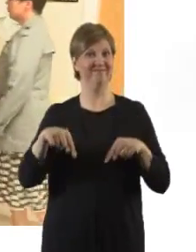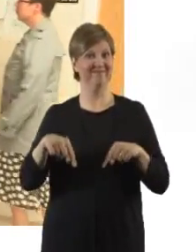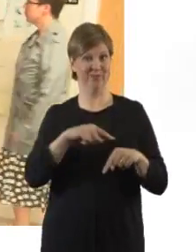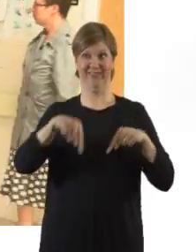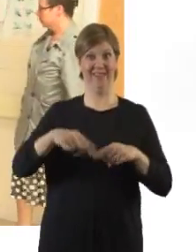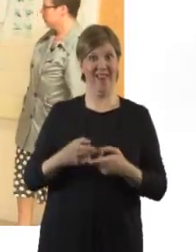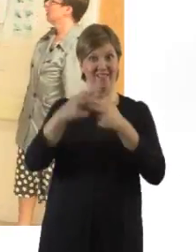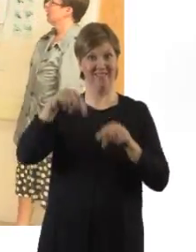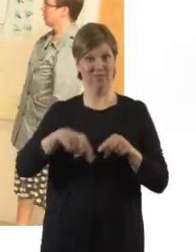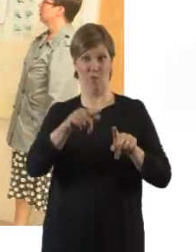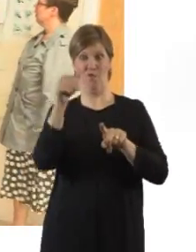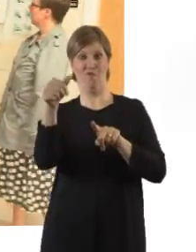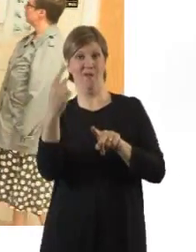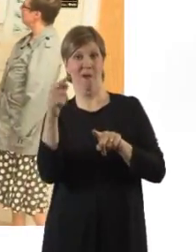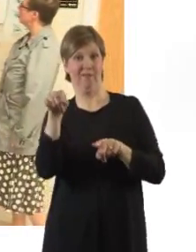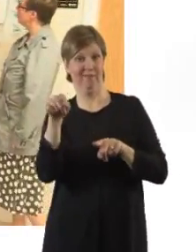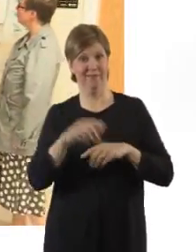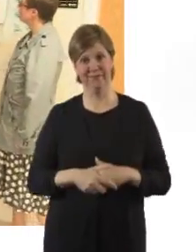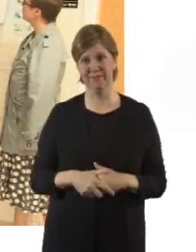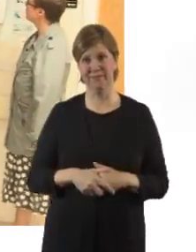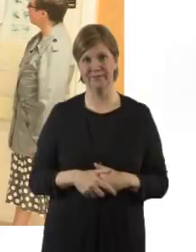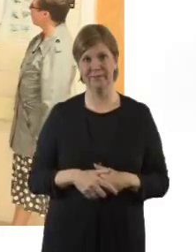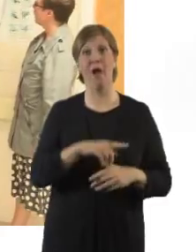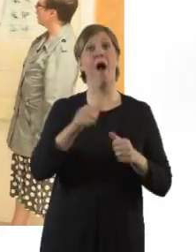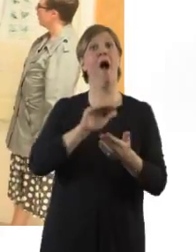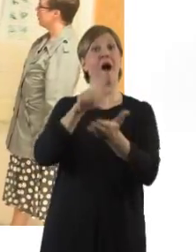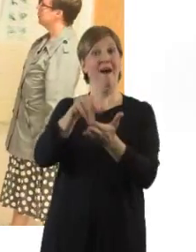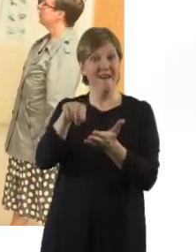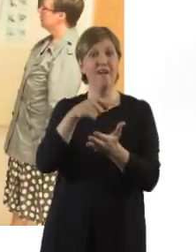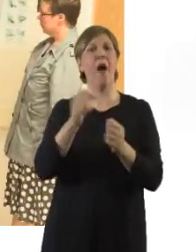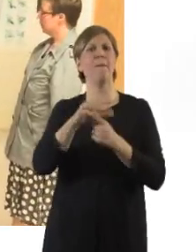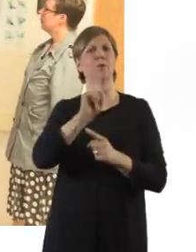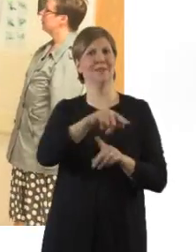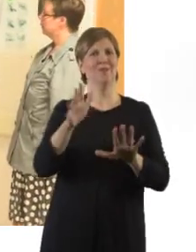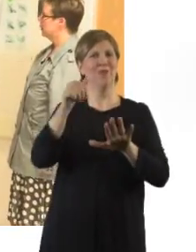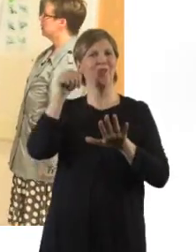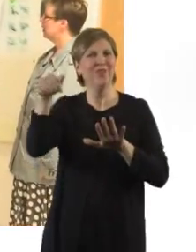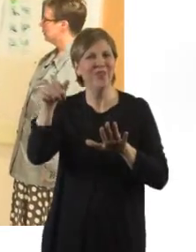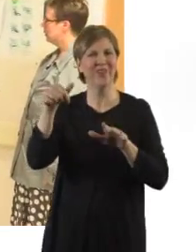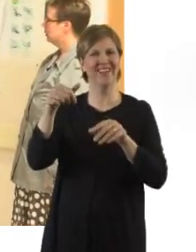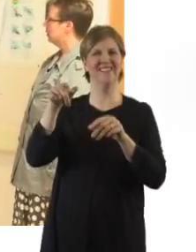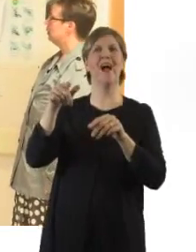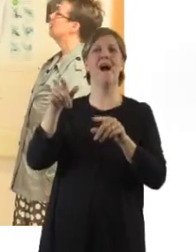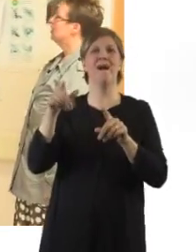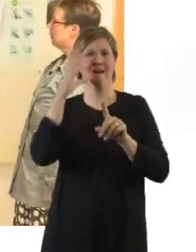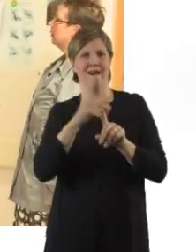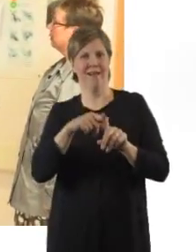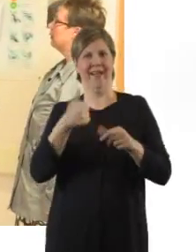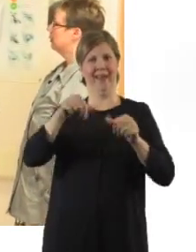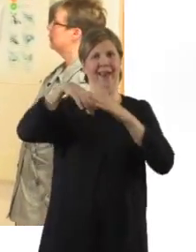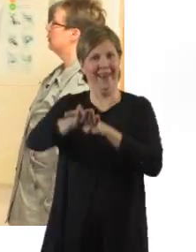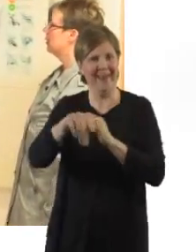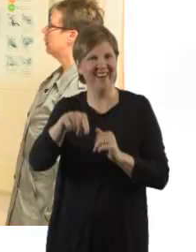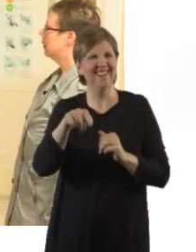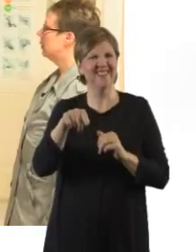when you get in the lift, just press 1. Okay. When you reach the door, it's important that you buzz for entry. The midwife will then know that you're here, she'll